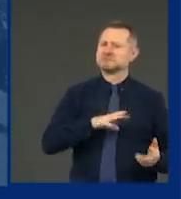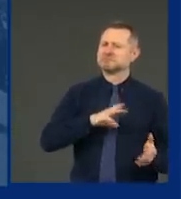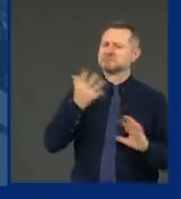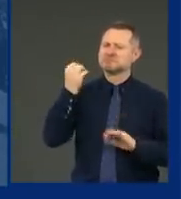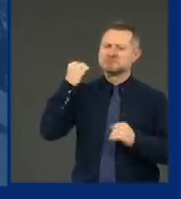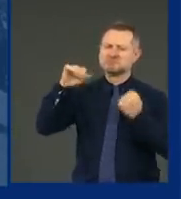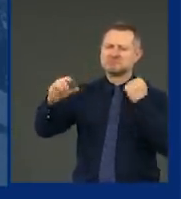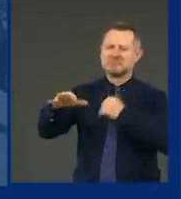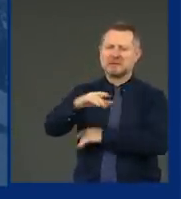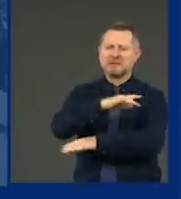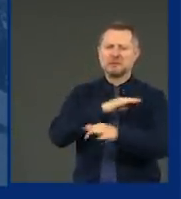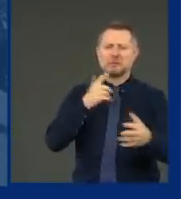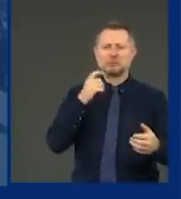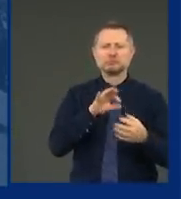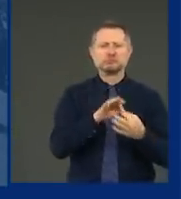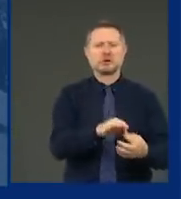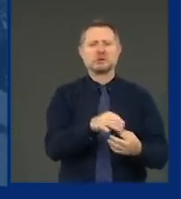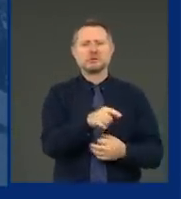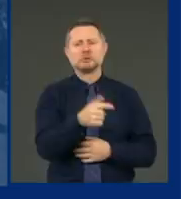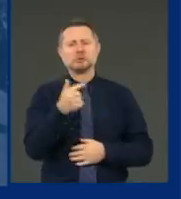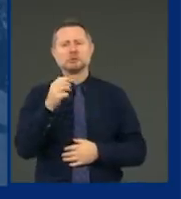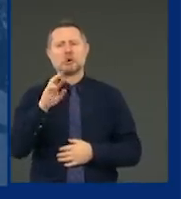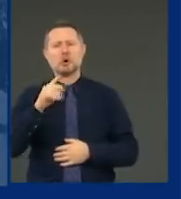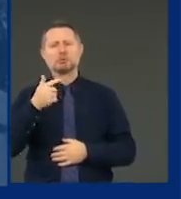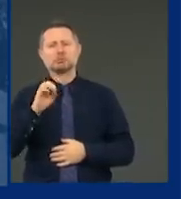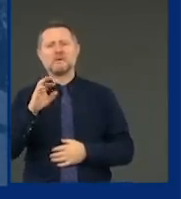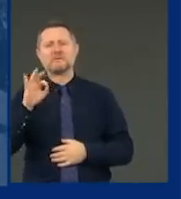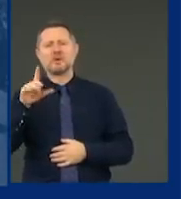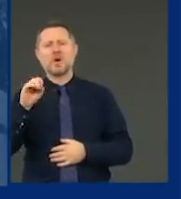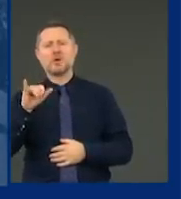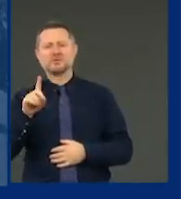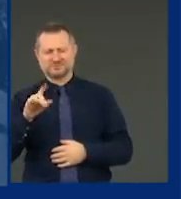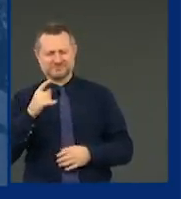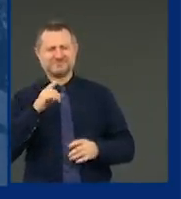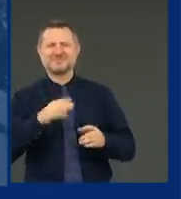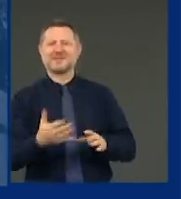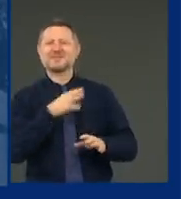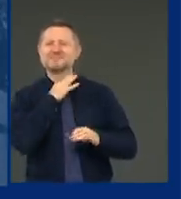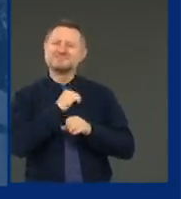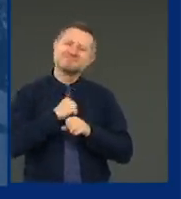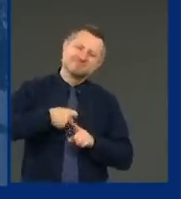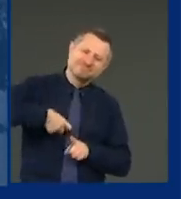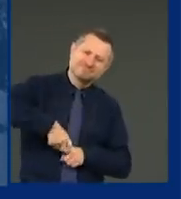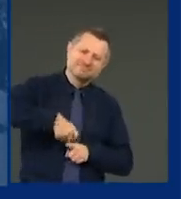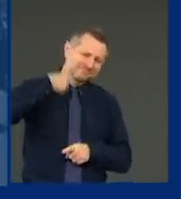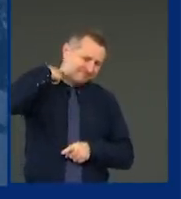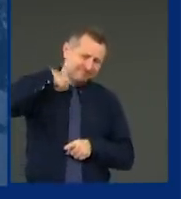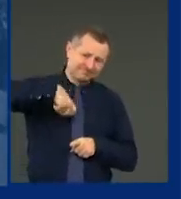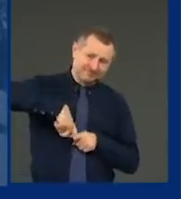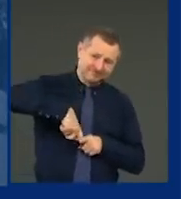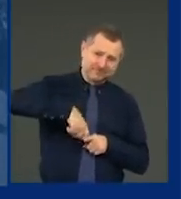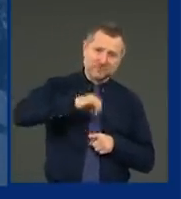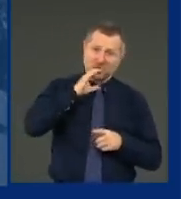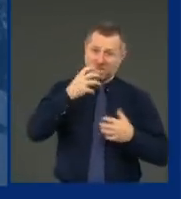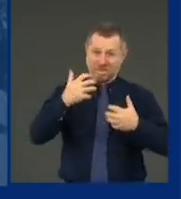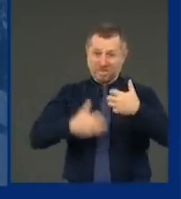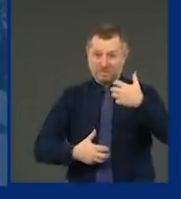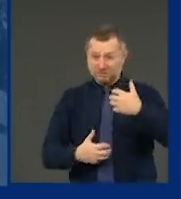Those are not disconnected situations. One looks like a public health